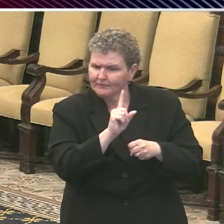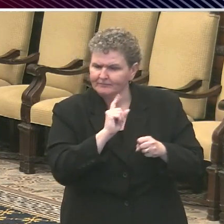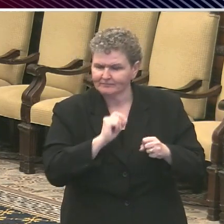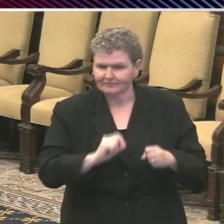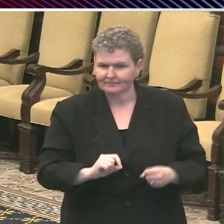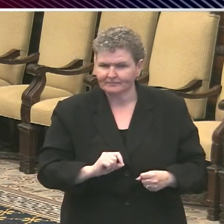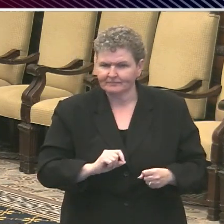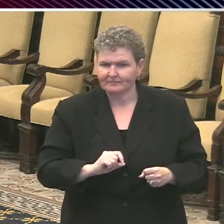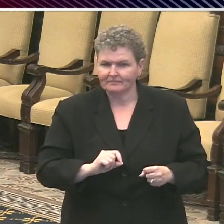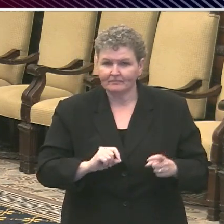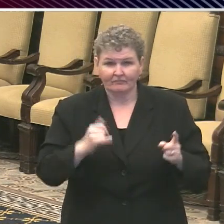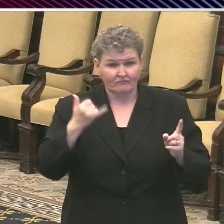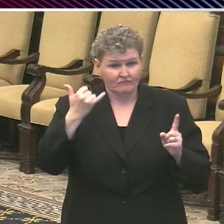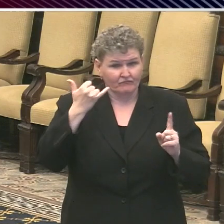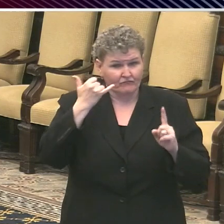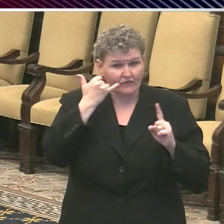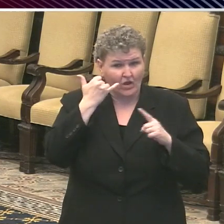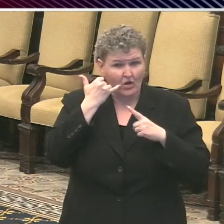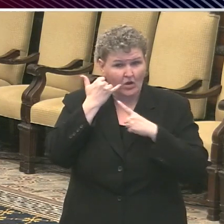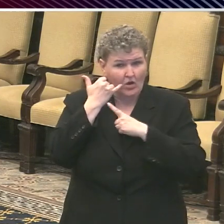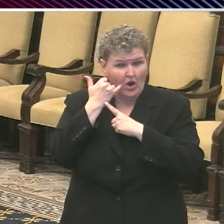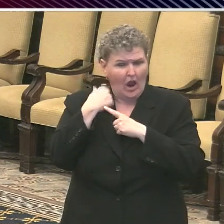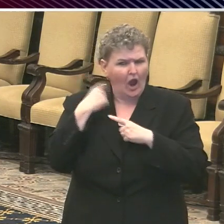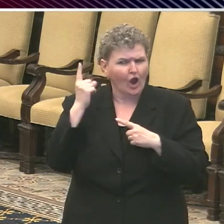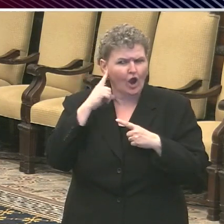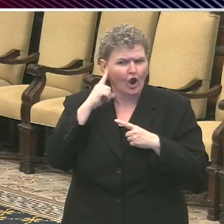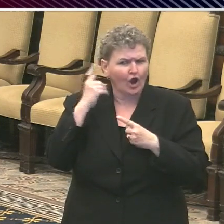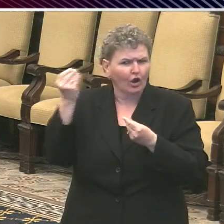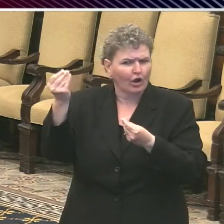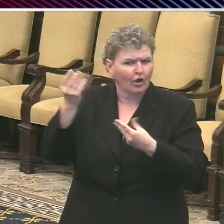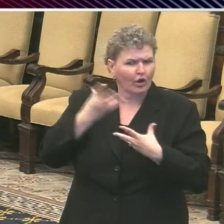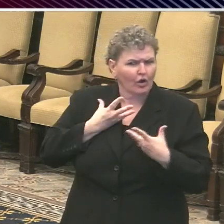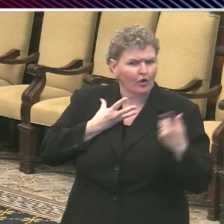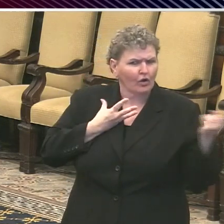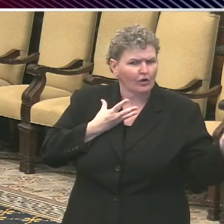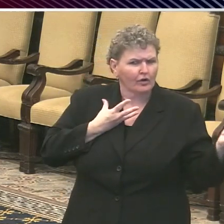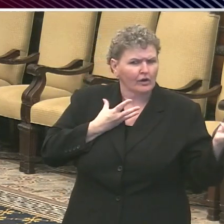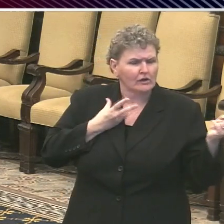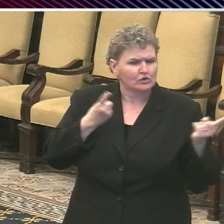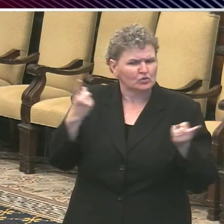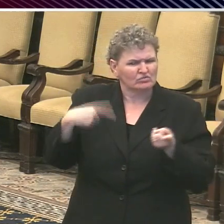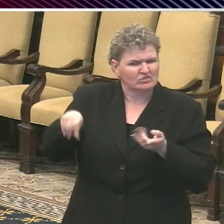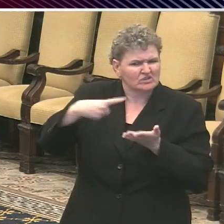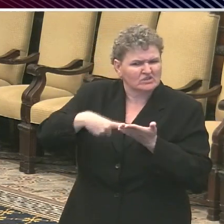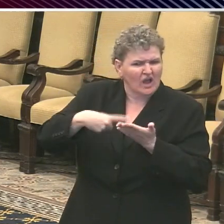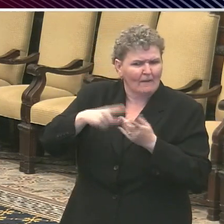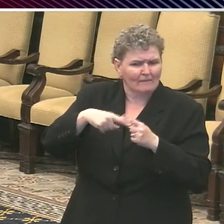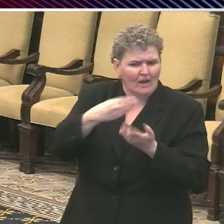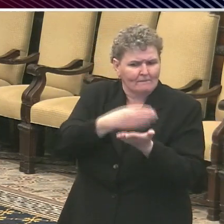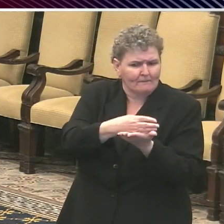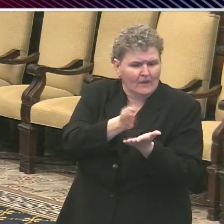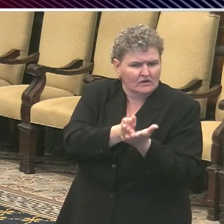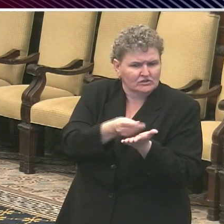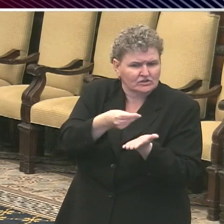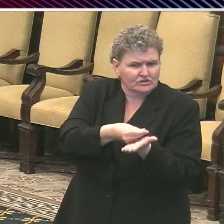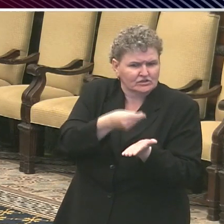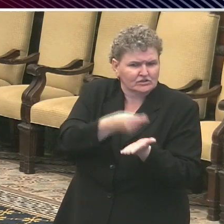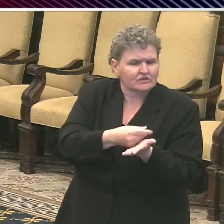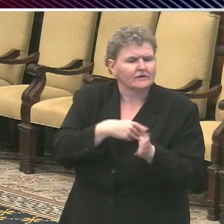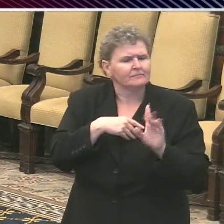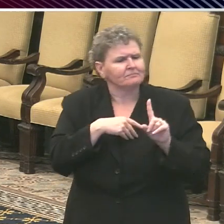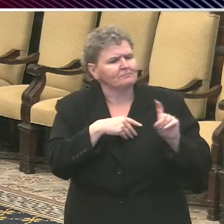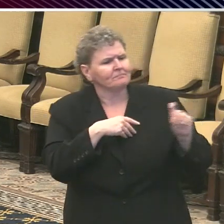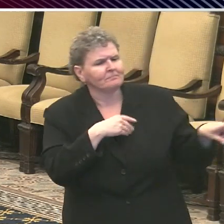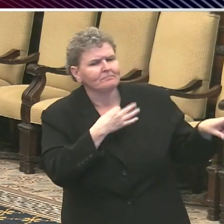phone on the call the other day, and we discussed the budget. And I'm curious about